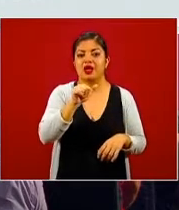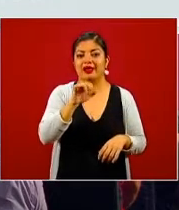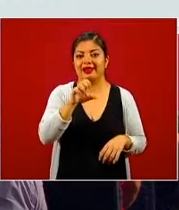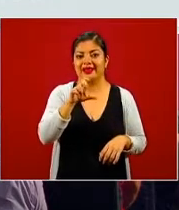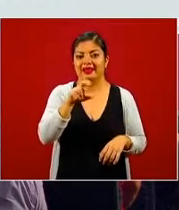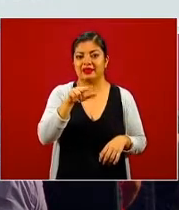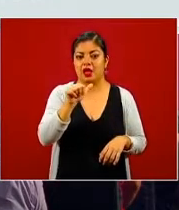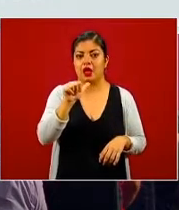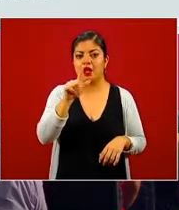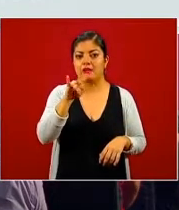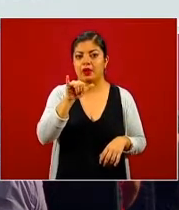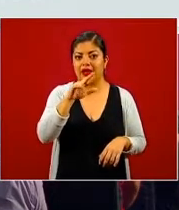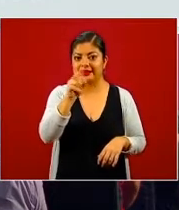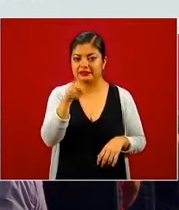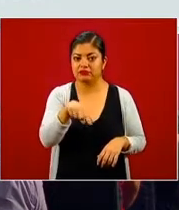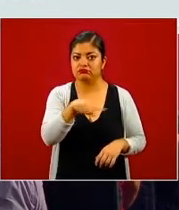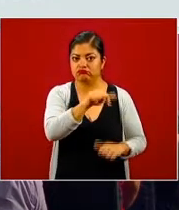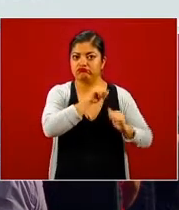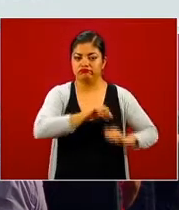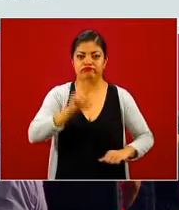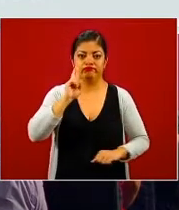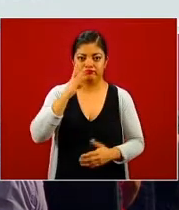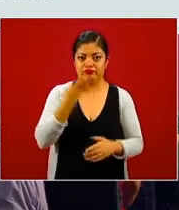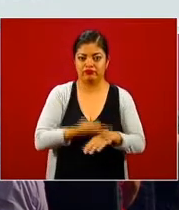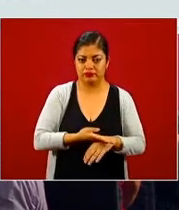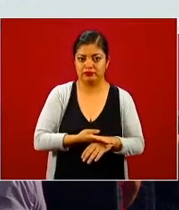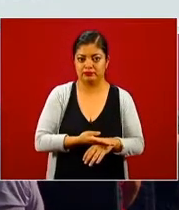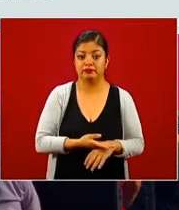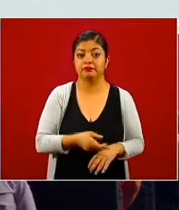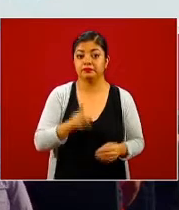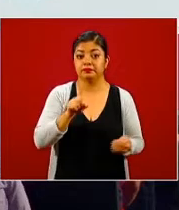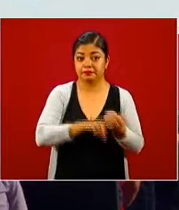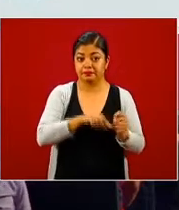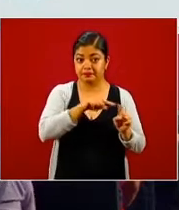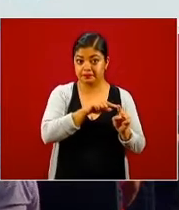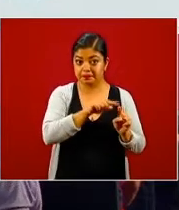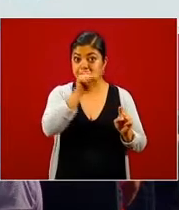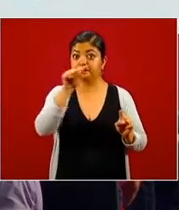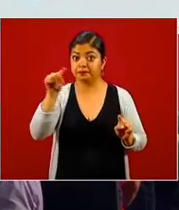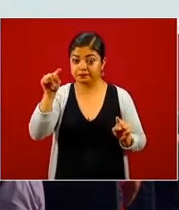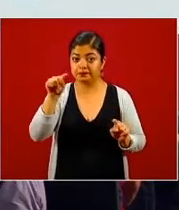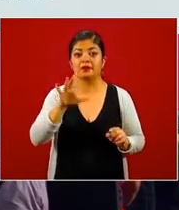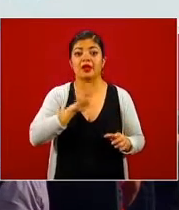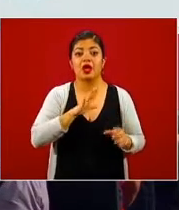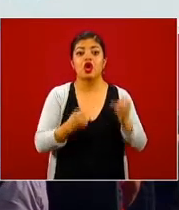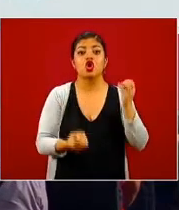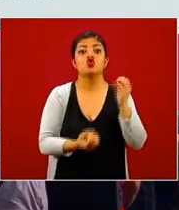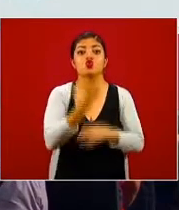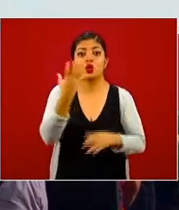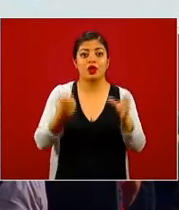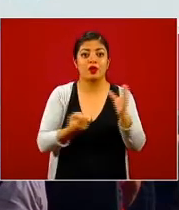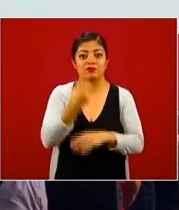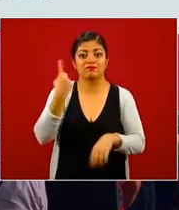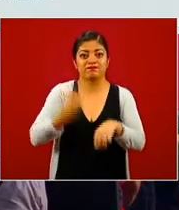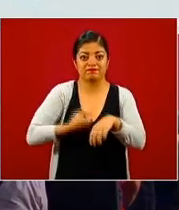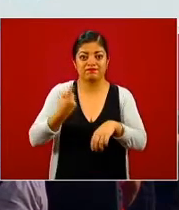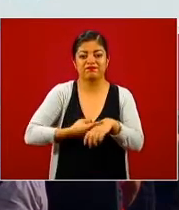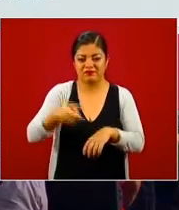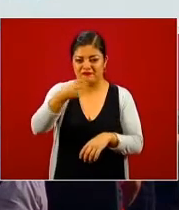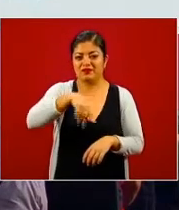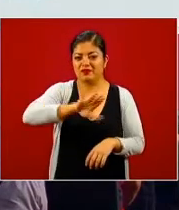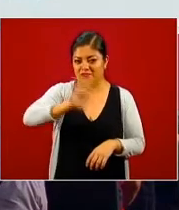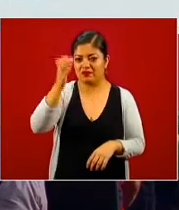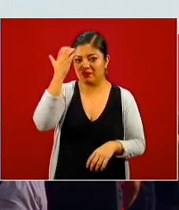so much. Dr. Maria Elena Vares Guya, thank you for your coordination. With this epi curve for